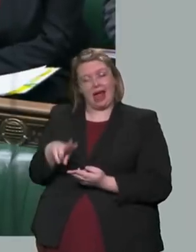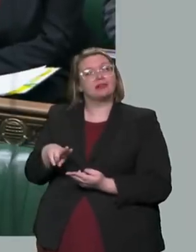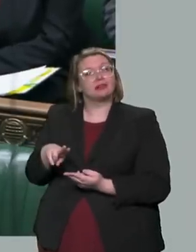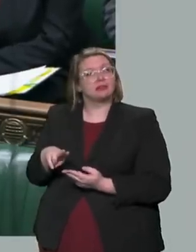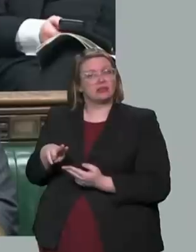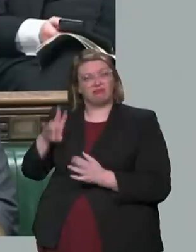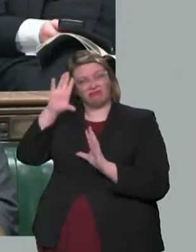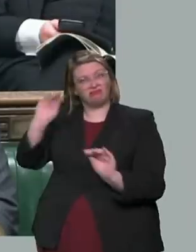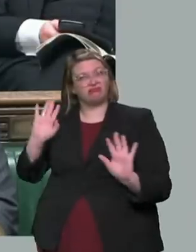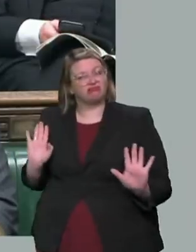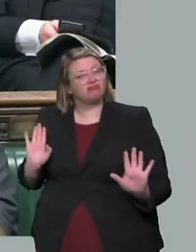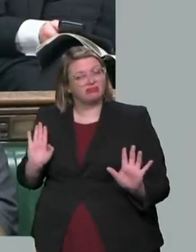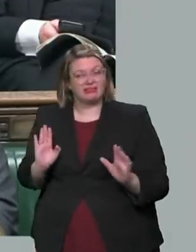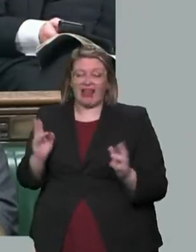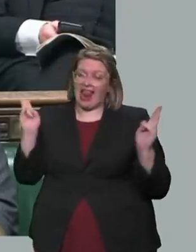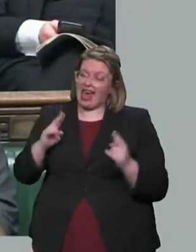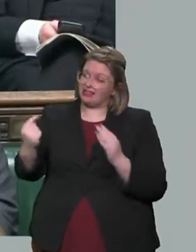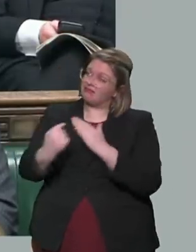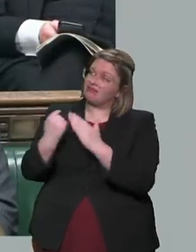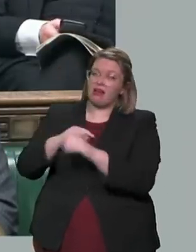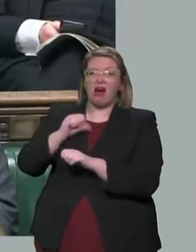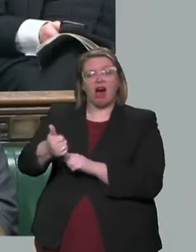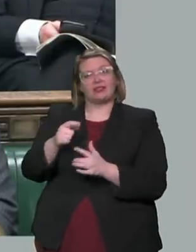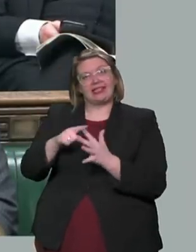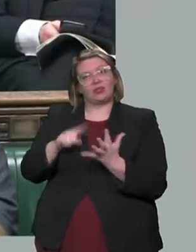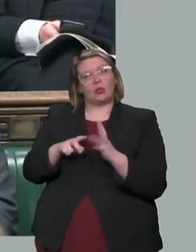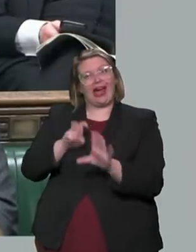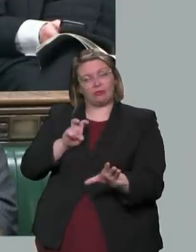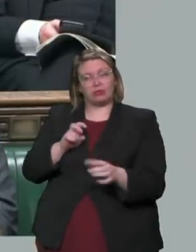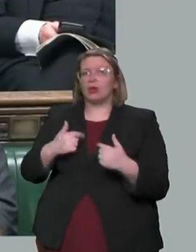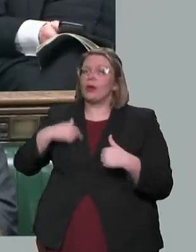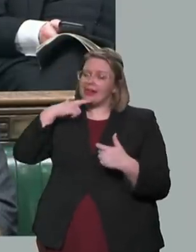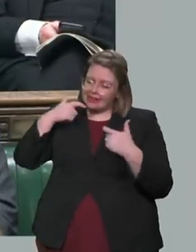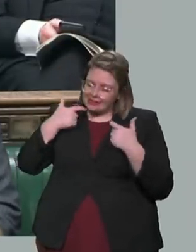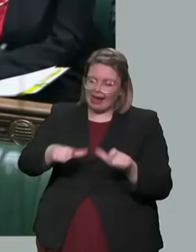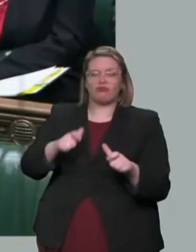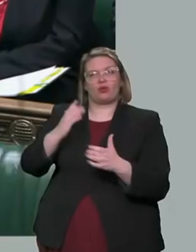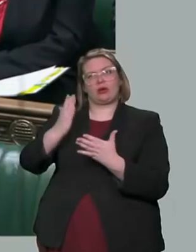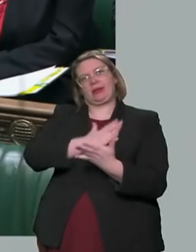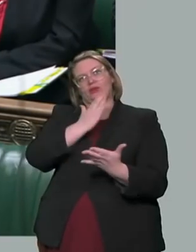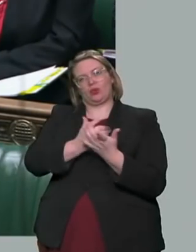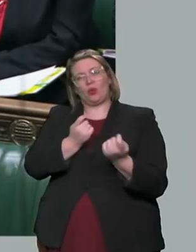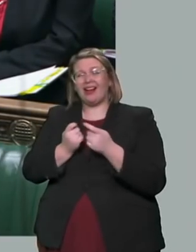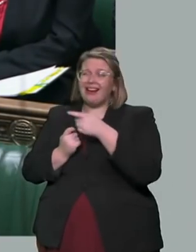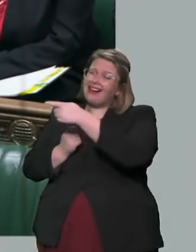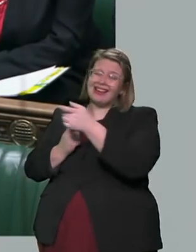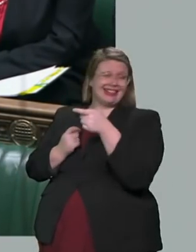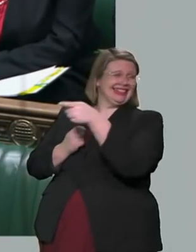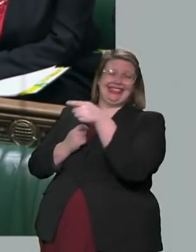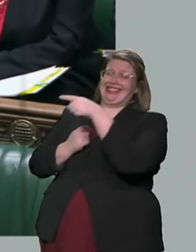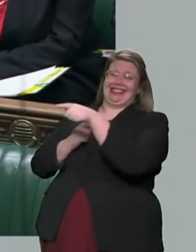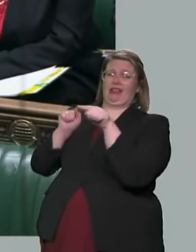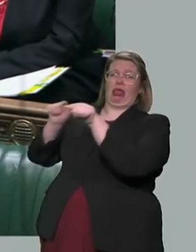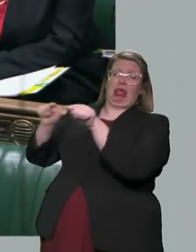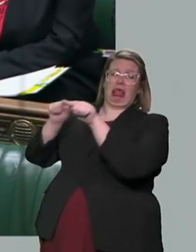Speaker. And we will continue to make sure that we take advantage. And that's all they want, Mr. Speaker. Their answer is everywhere